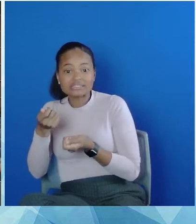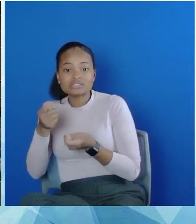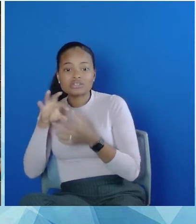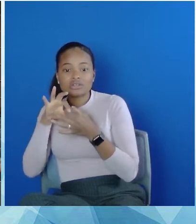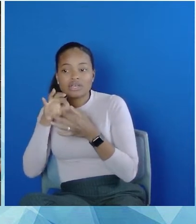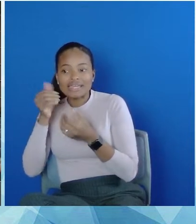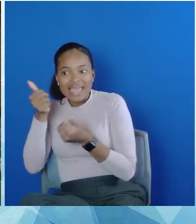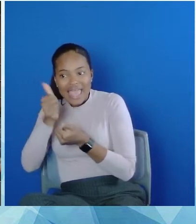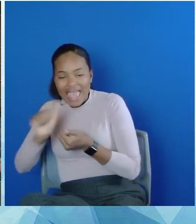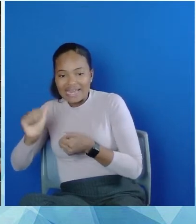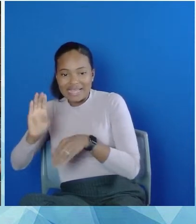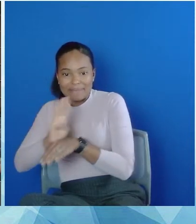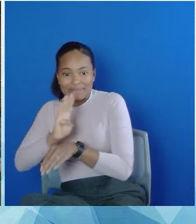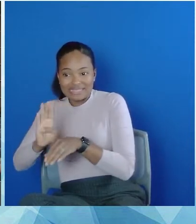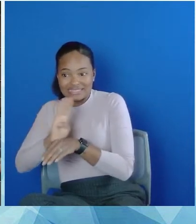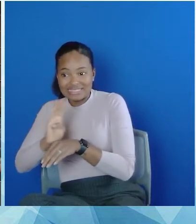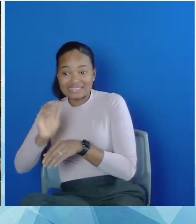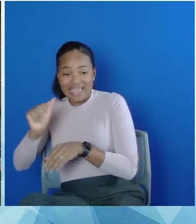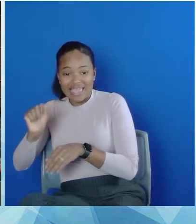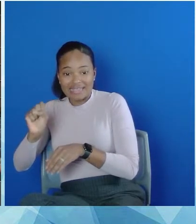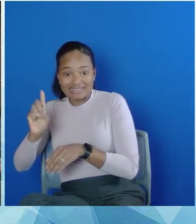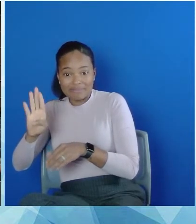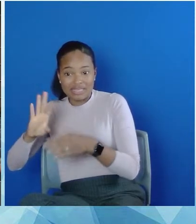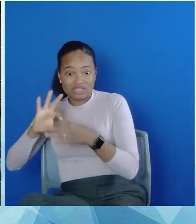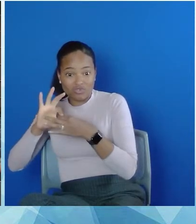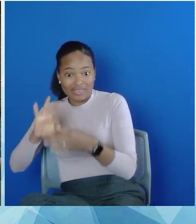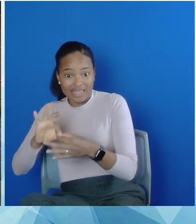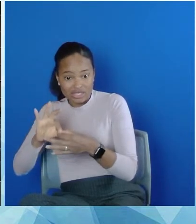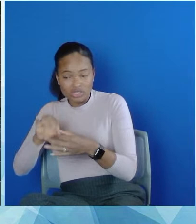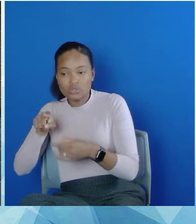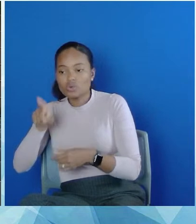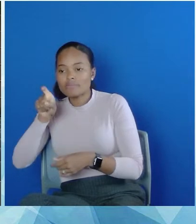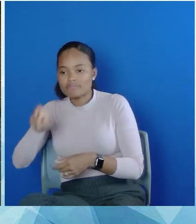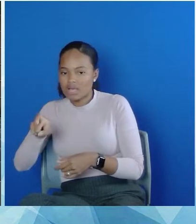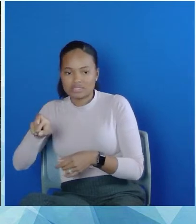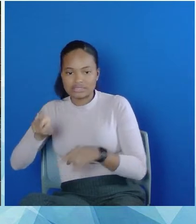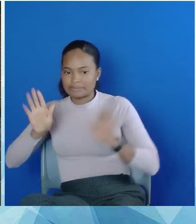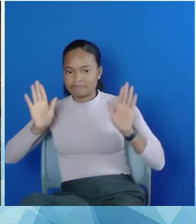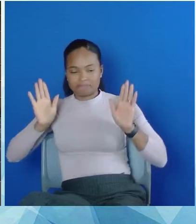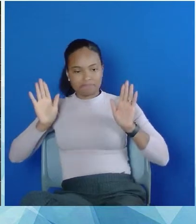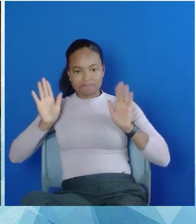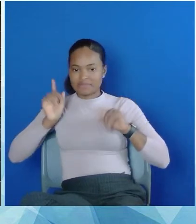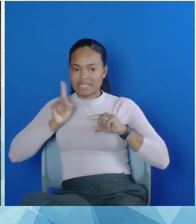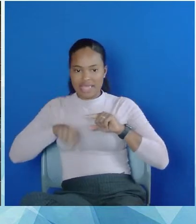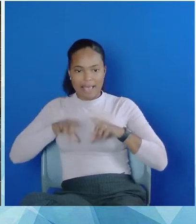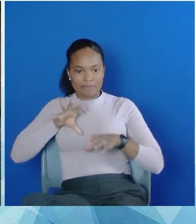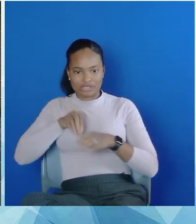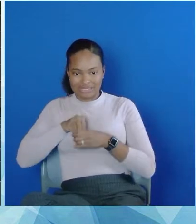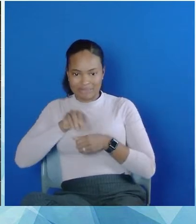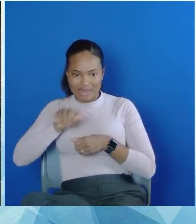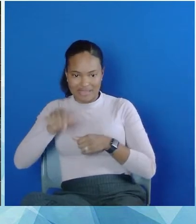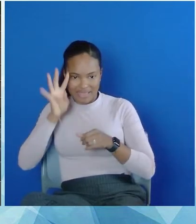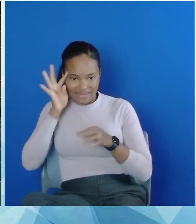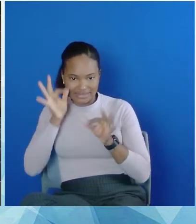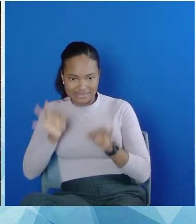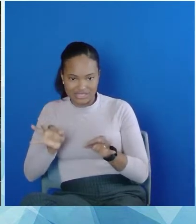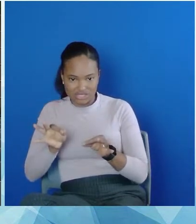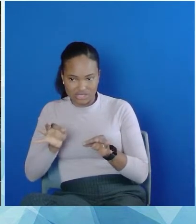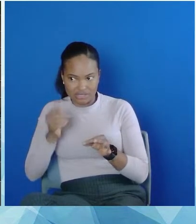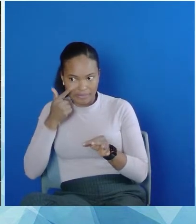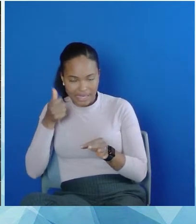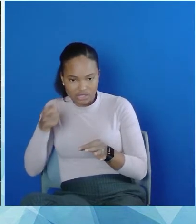ASDB is carrying out, then you need to refrain from participating in that decision.